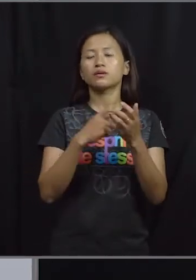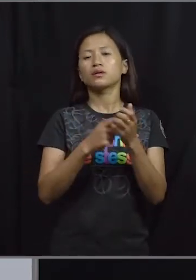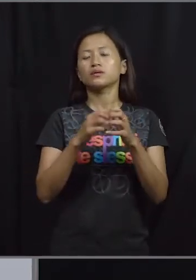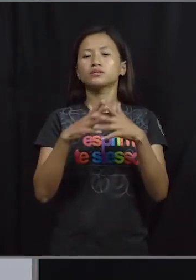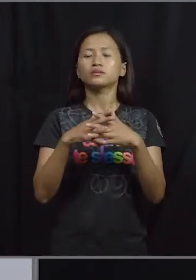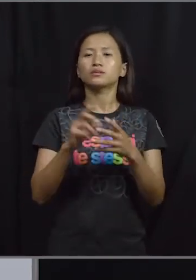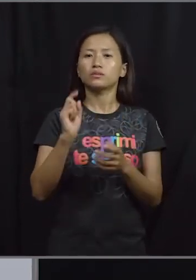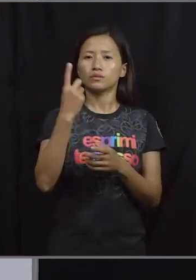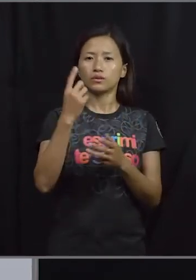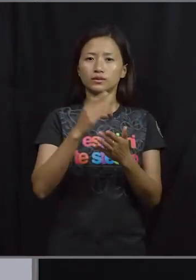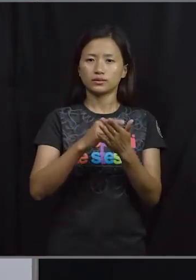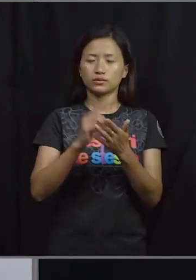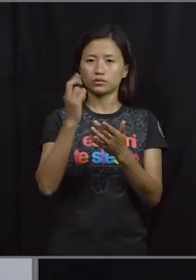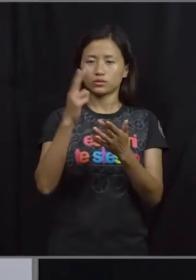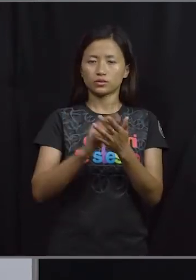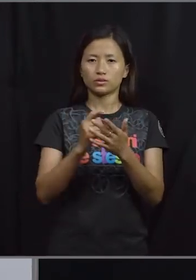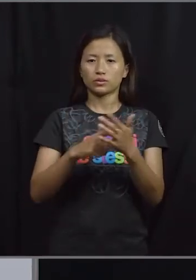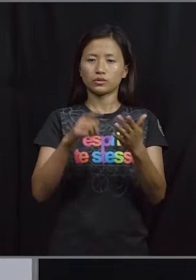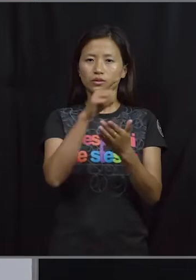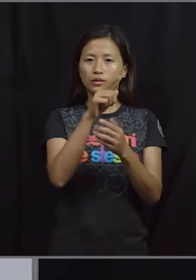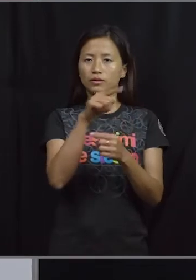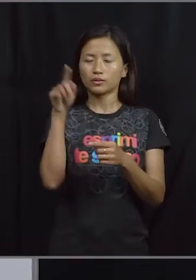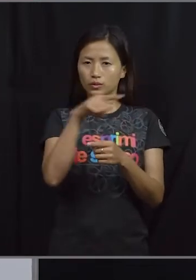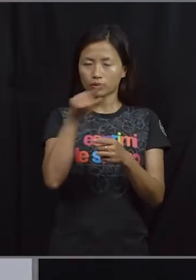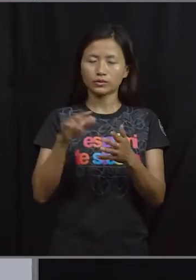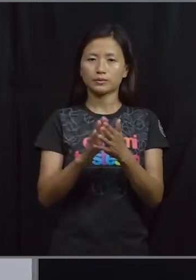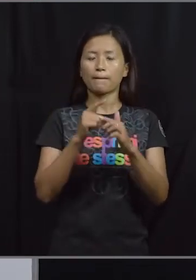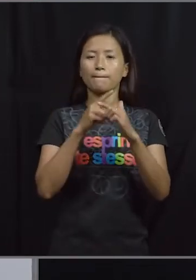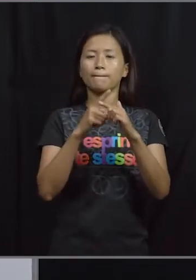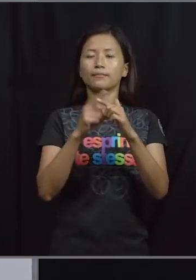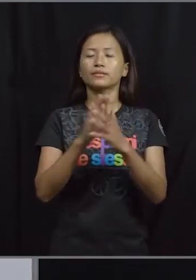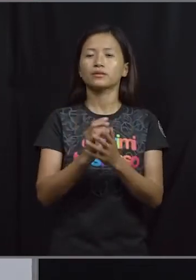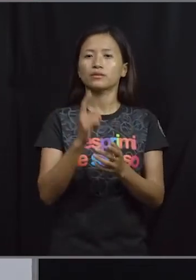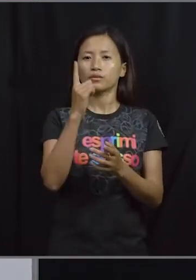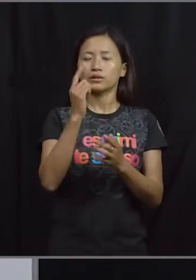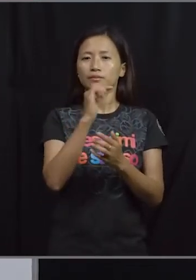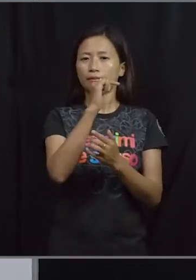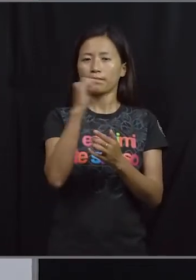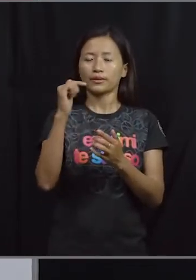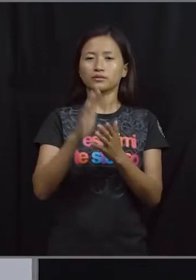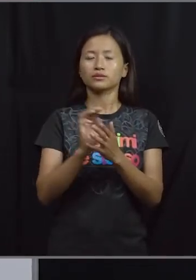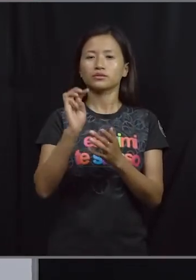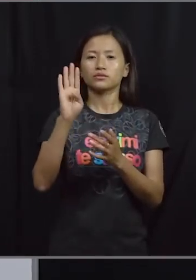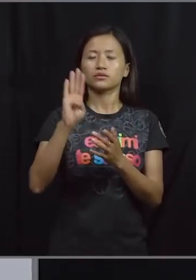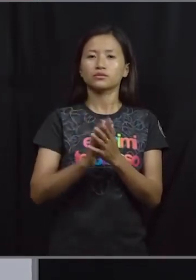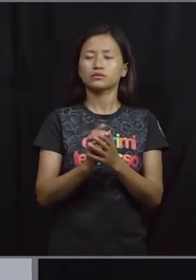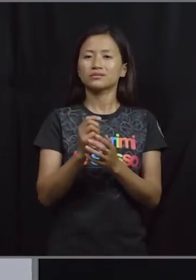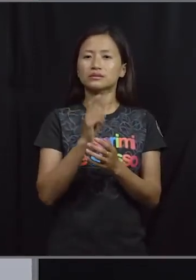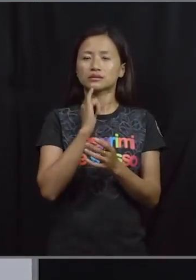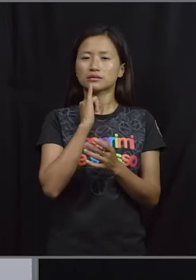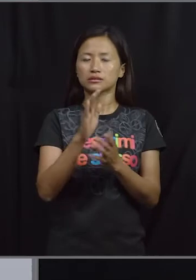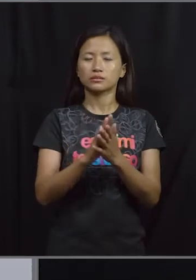get 1 2 2 1. So cross multiply 1 minus 4, 1 minus 4, that is minus 3,